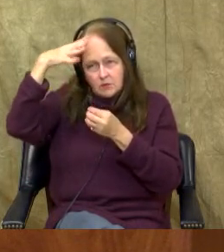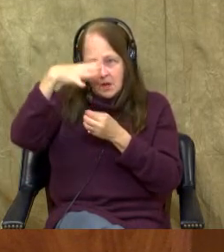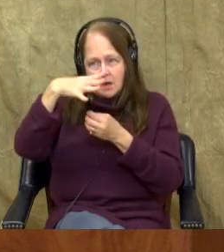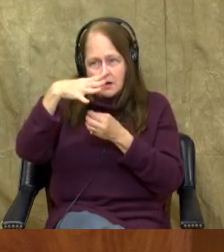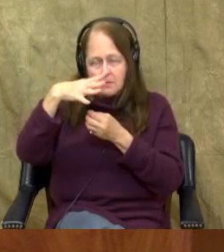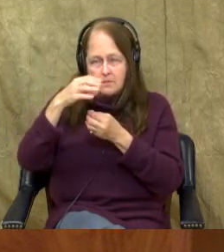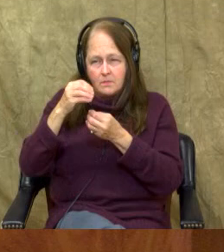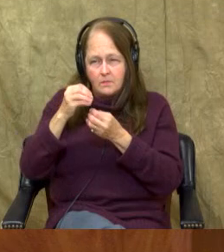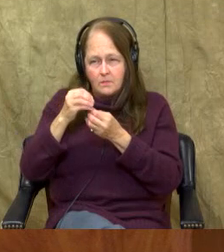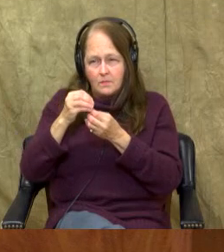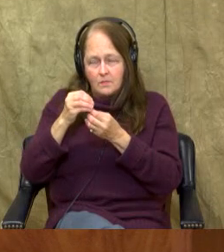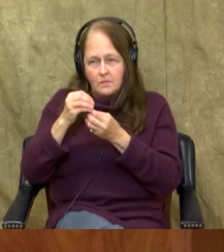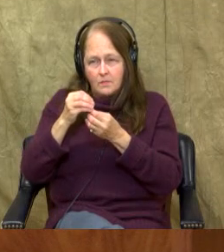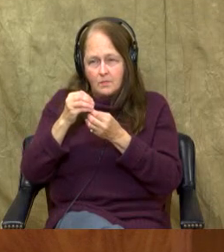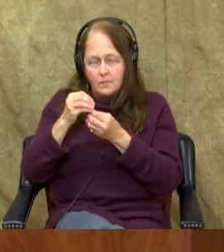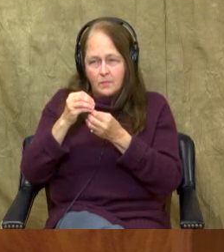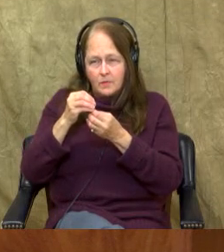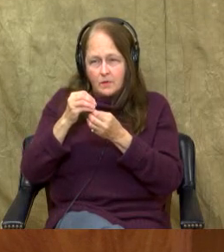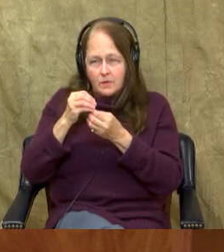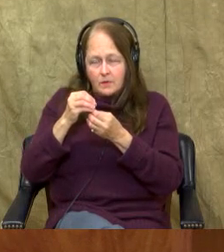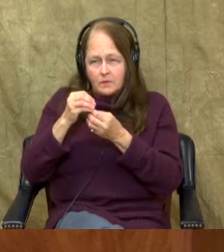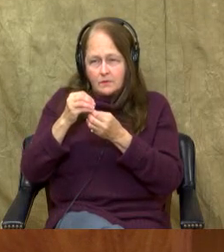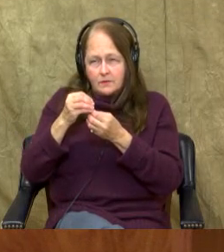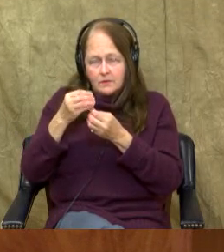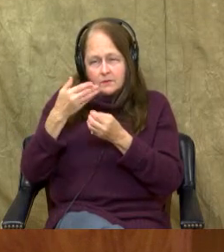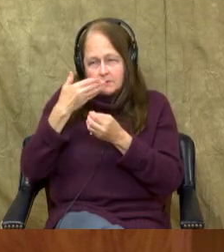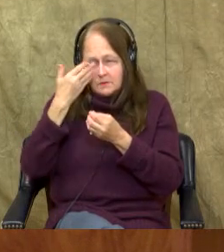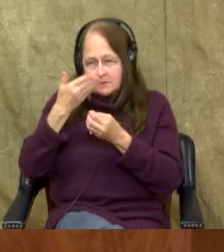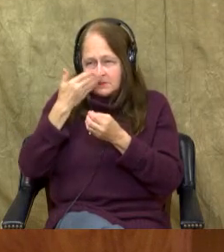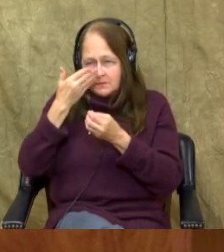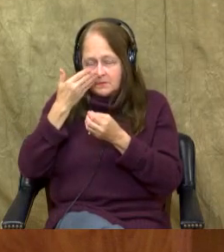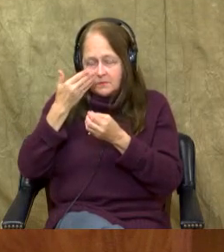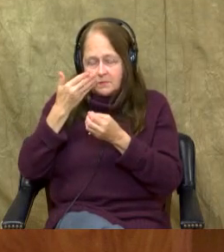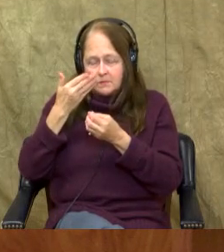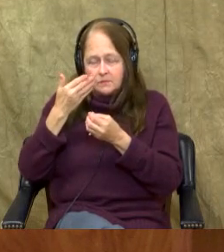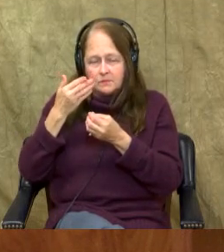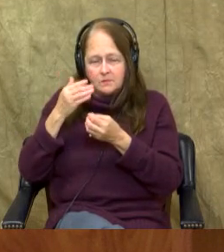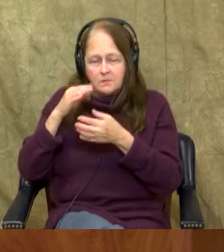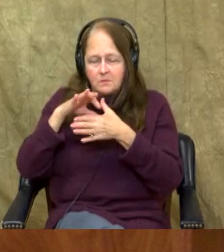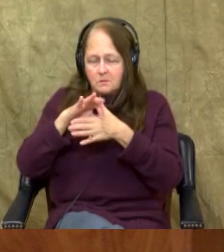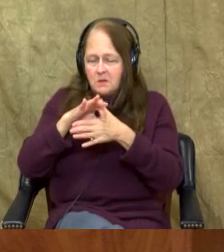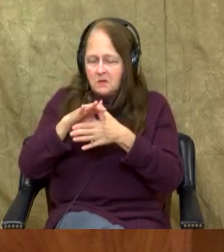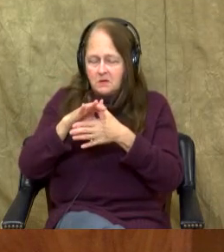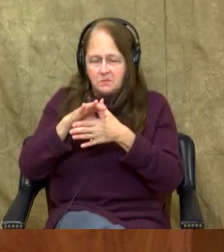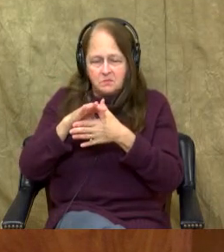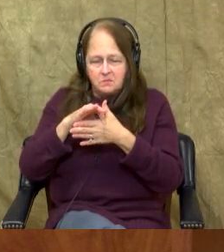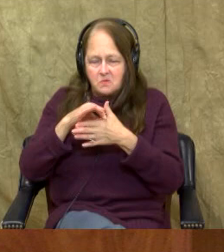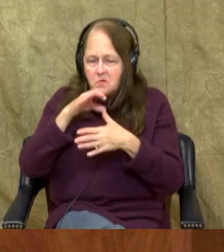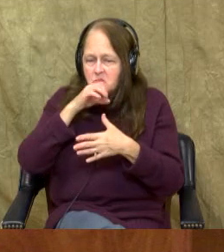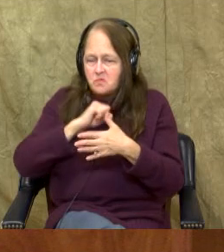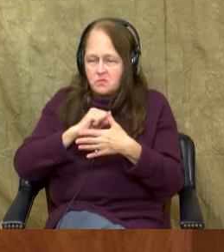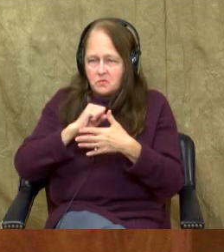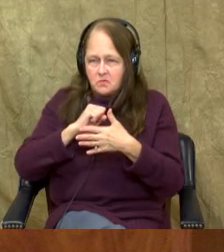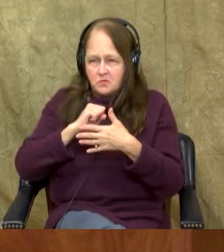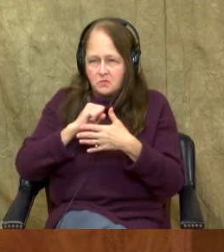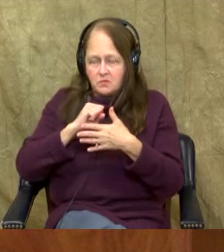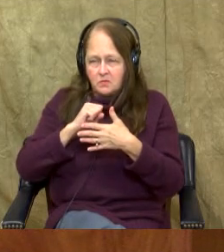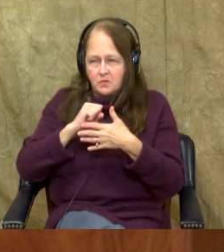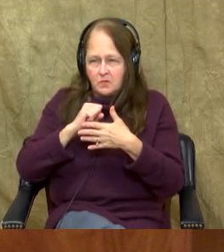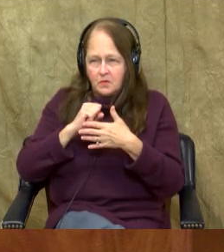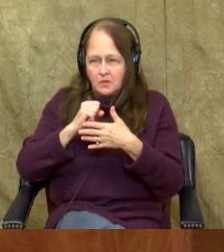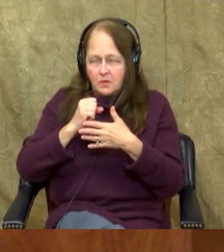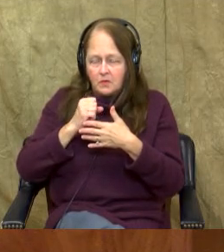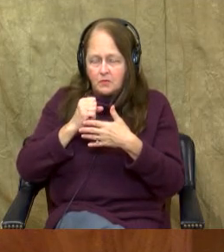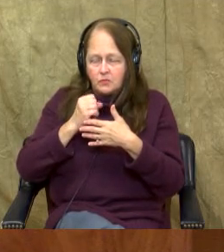run? Does it stink like rotten meat? Or crust and sugar